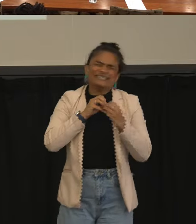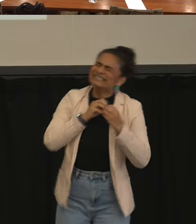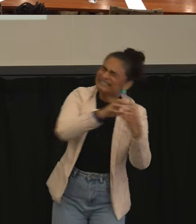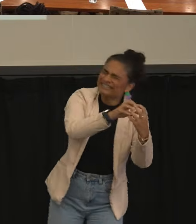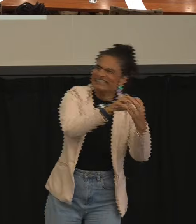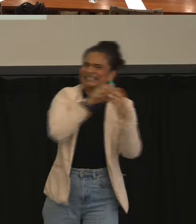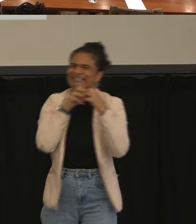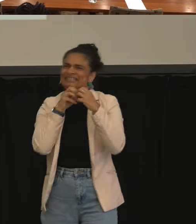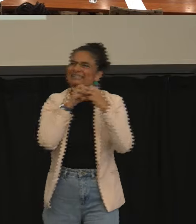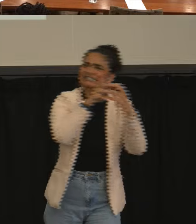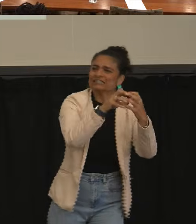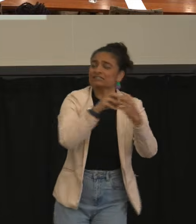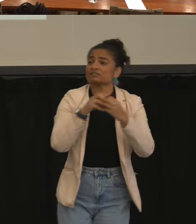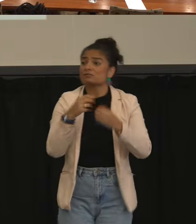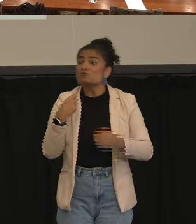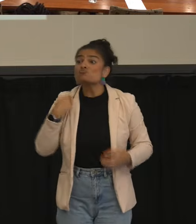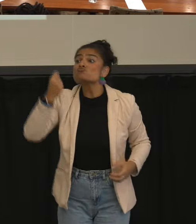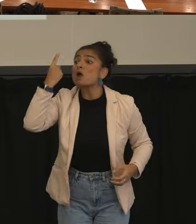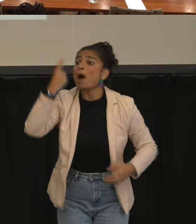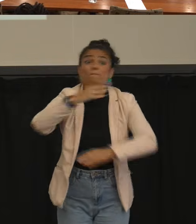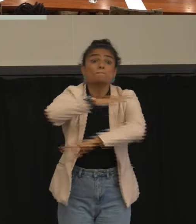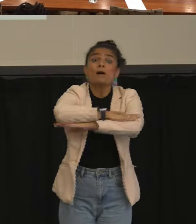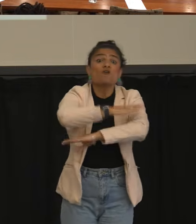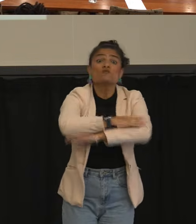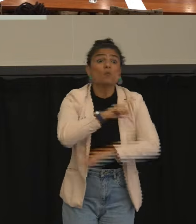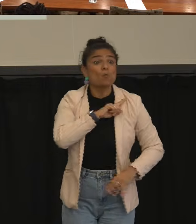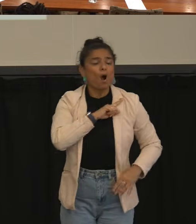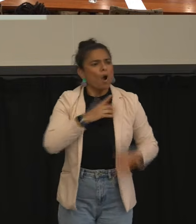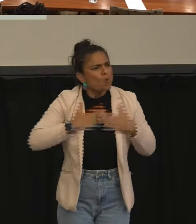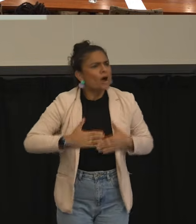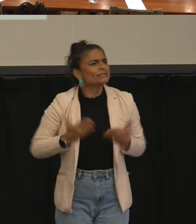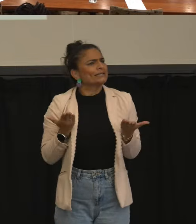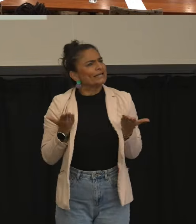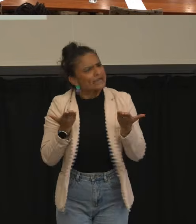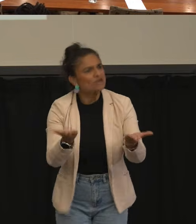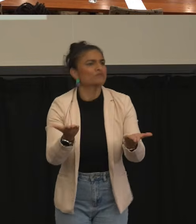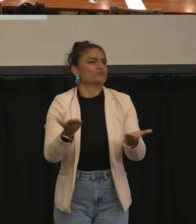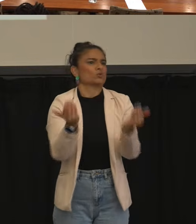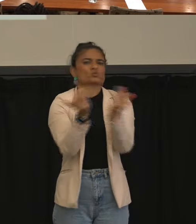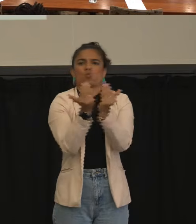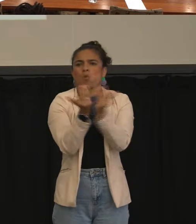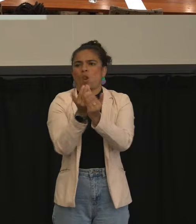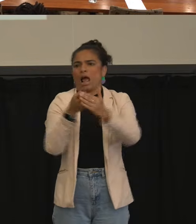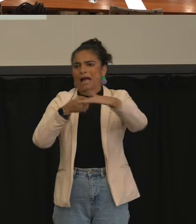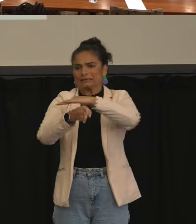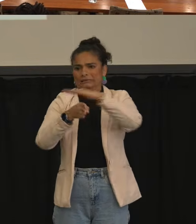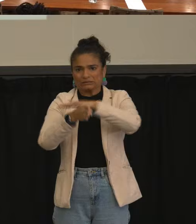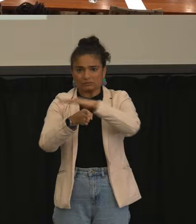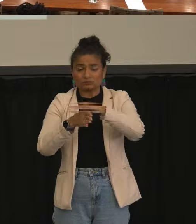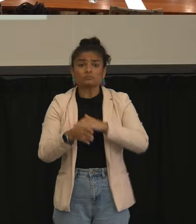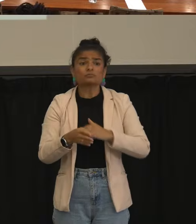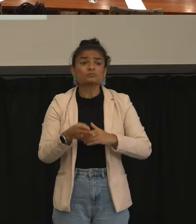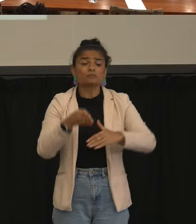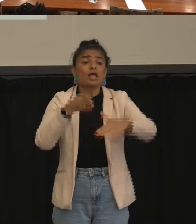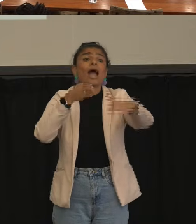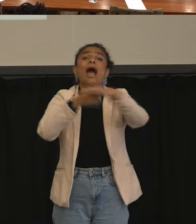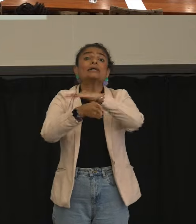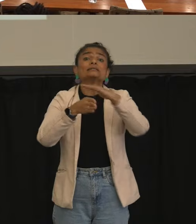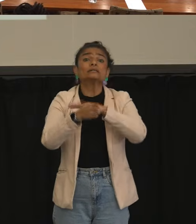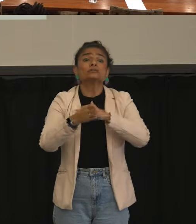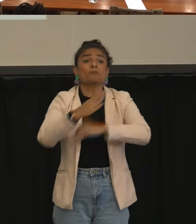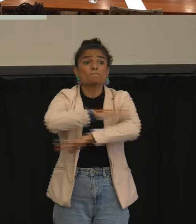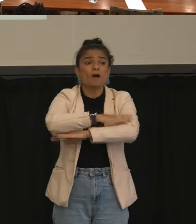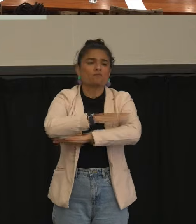already. Myself and Vanessa, we've gone back and forth in this process. And we really wanted to develop this platform so that the schools can